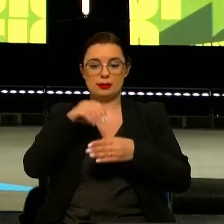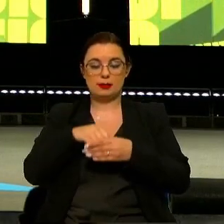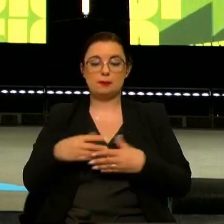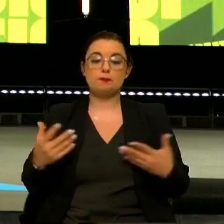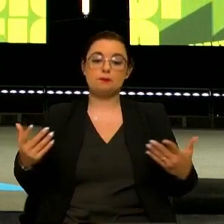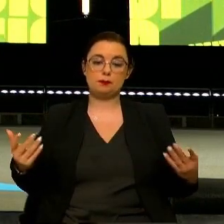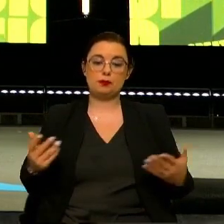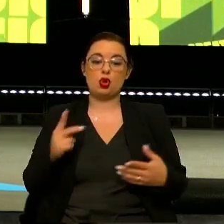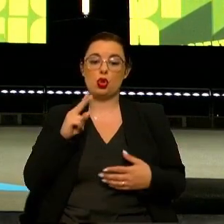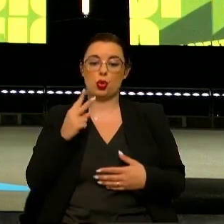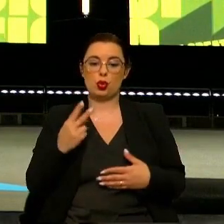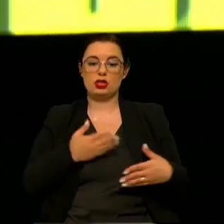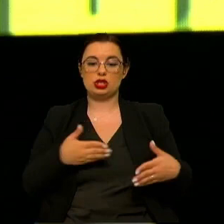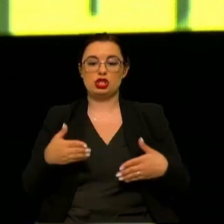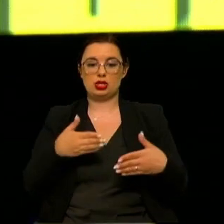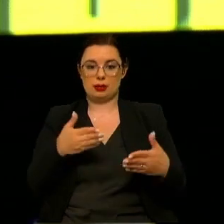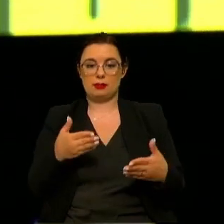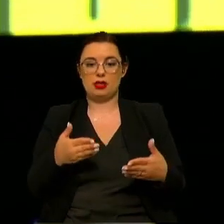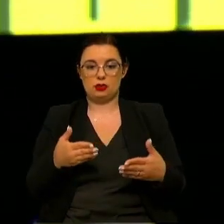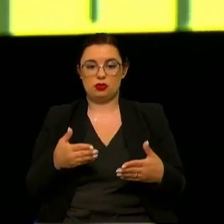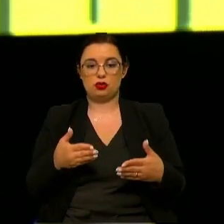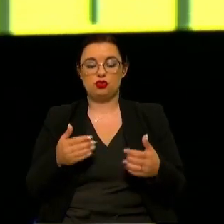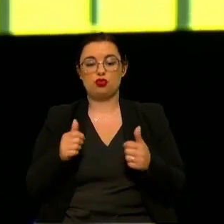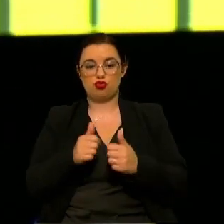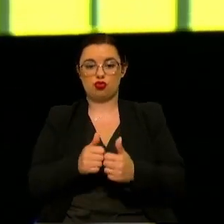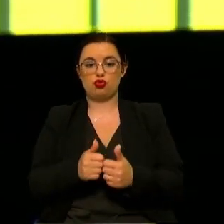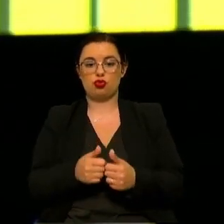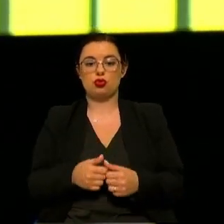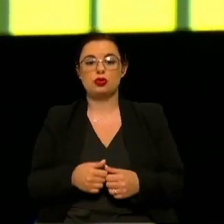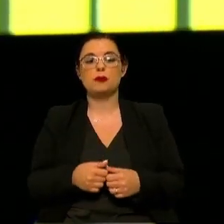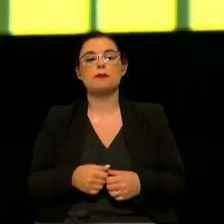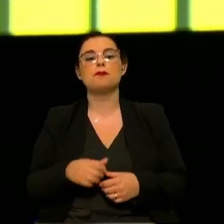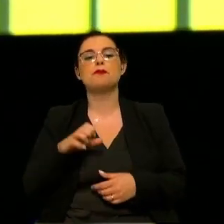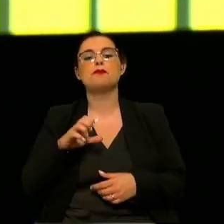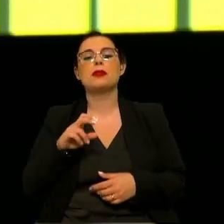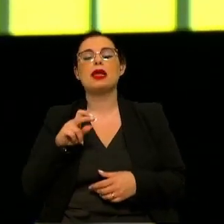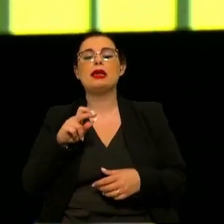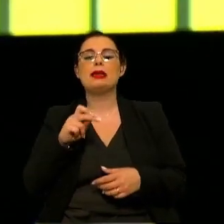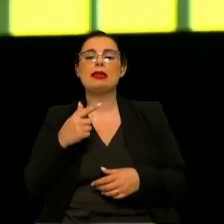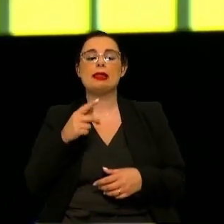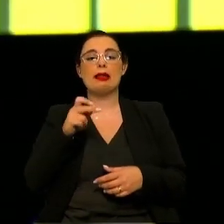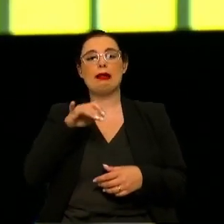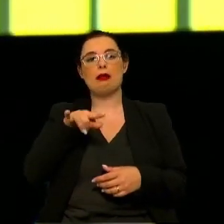privacy characteristics in society. So they walk hand in hand.